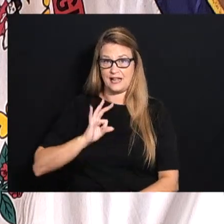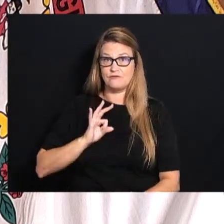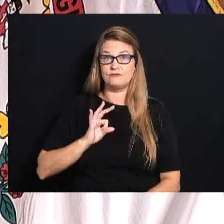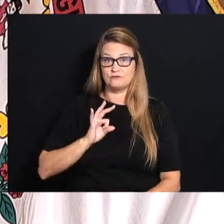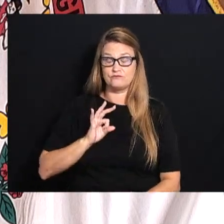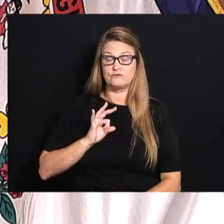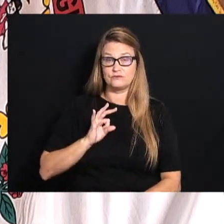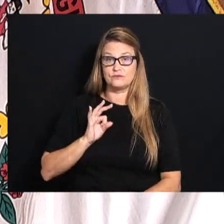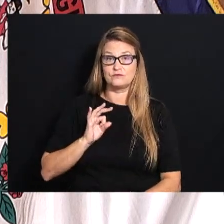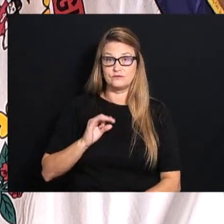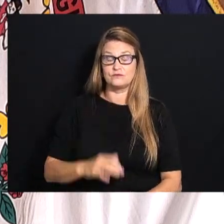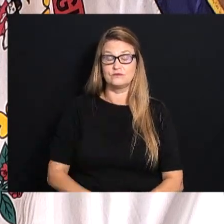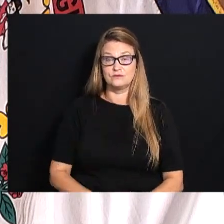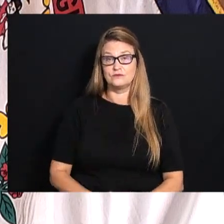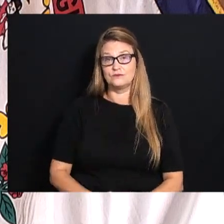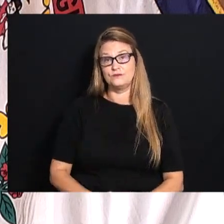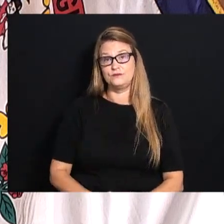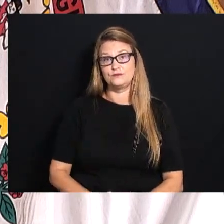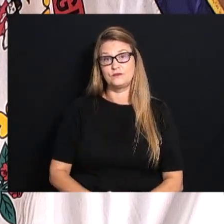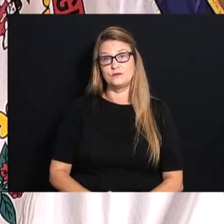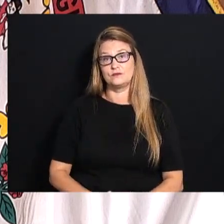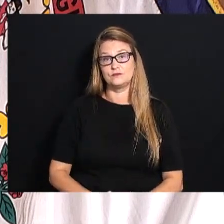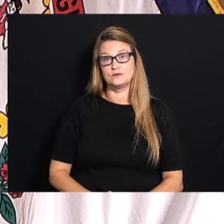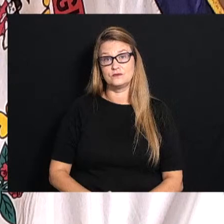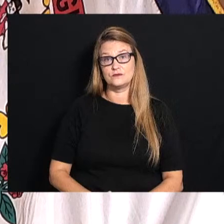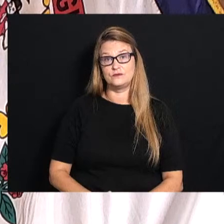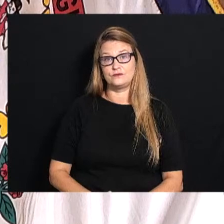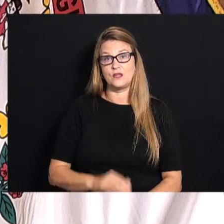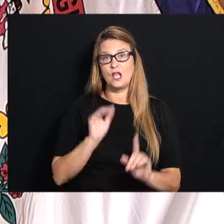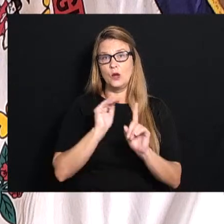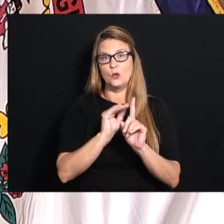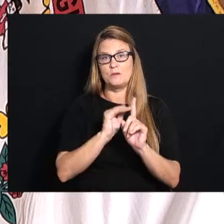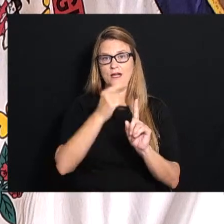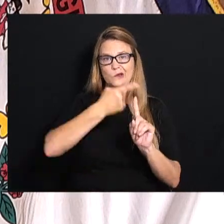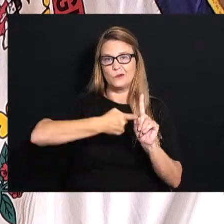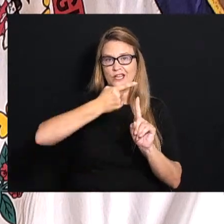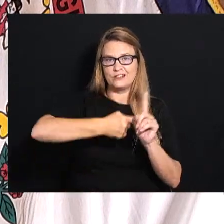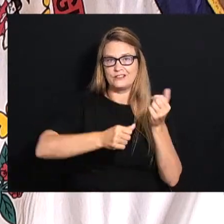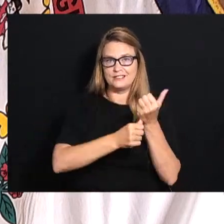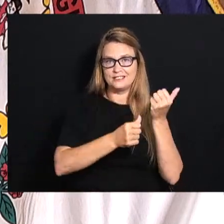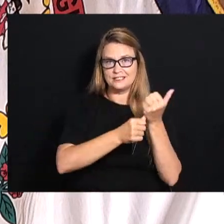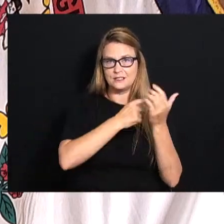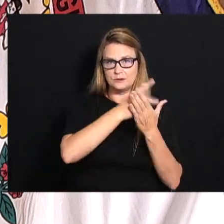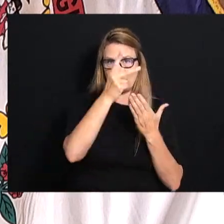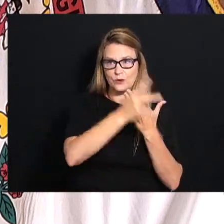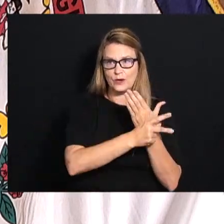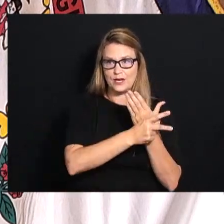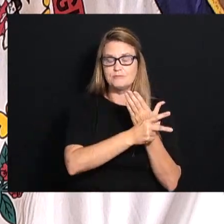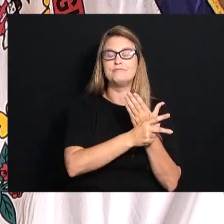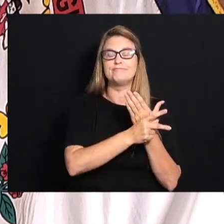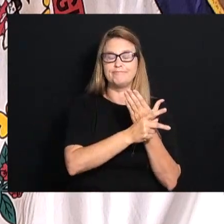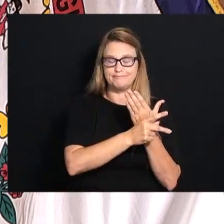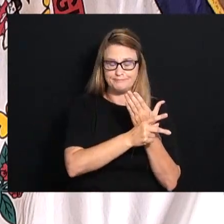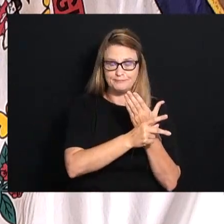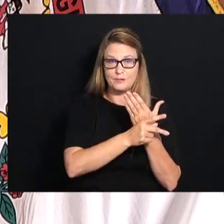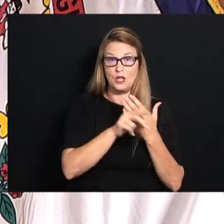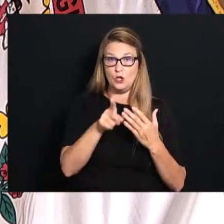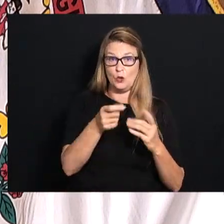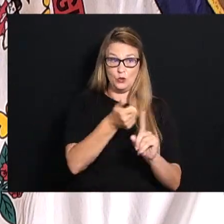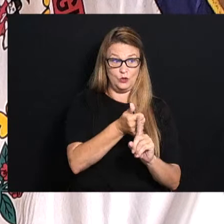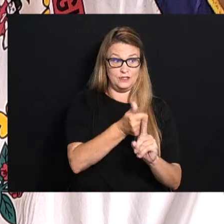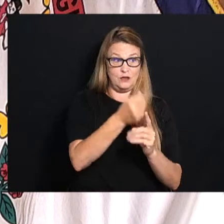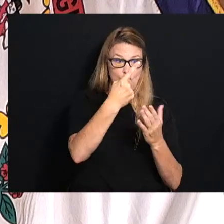corrections. I remind you over and over about the rental assistance program. Absolutely, if you're a renter